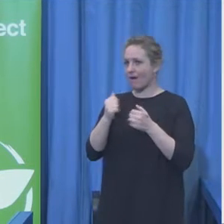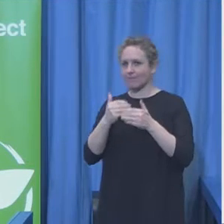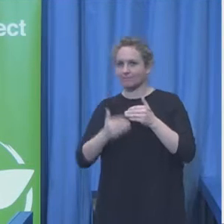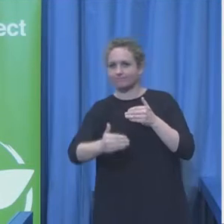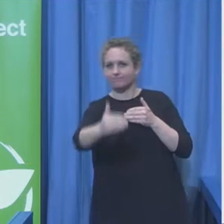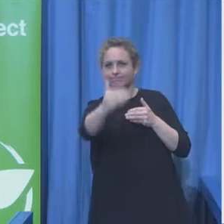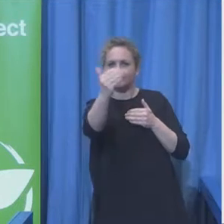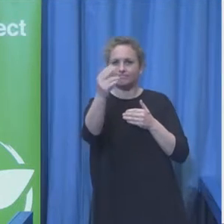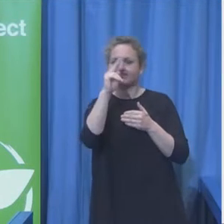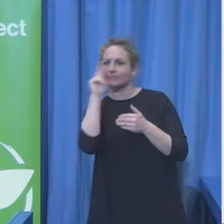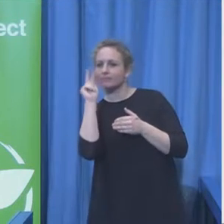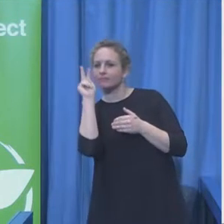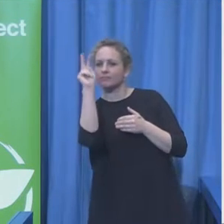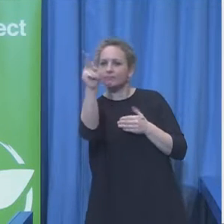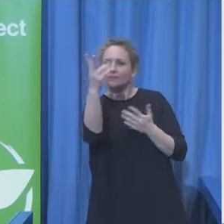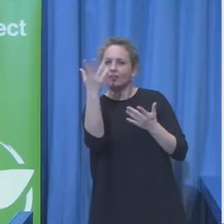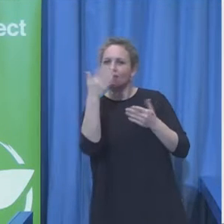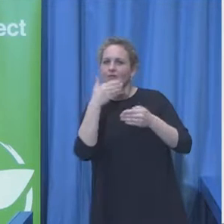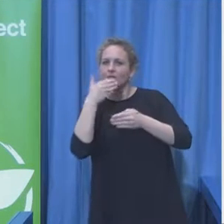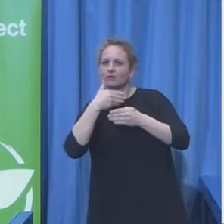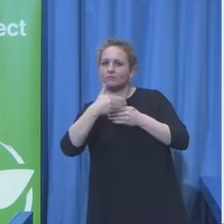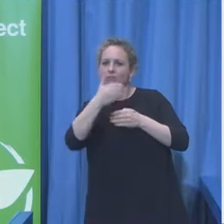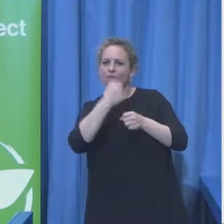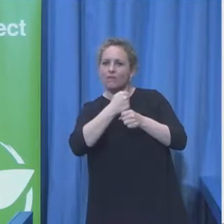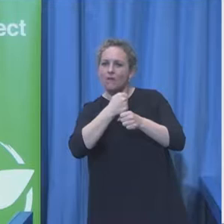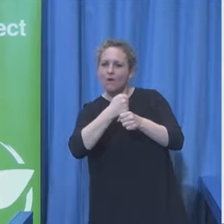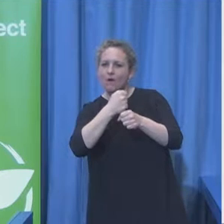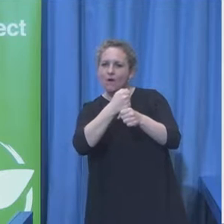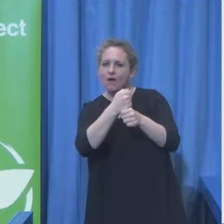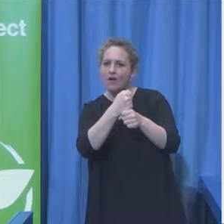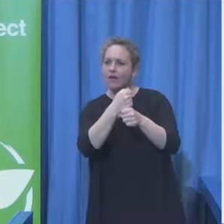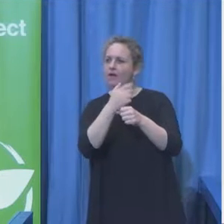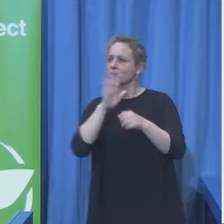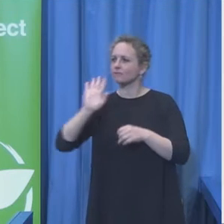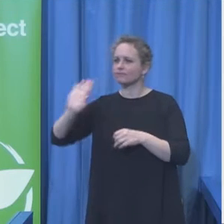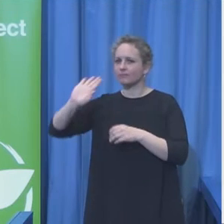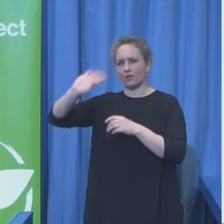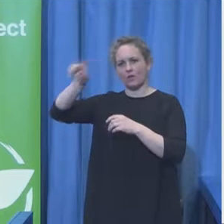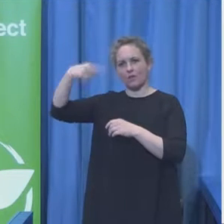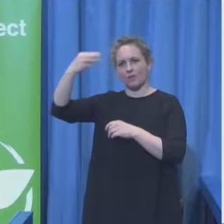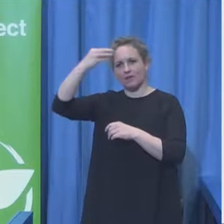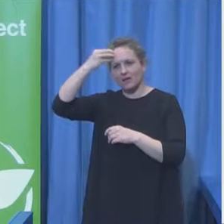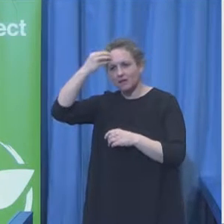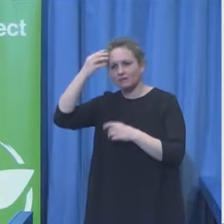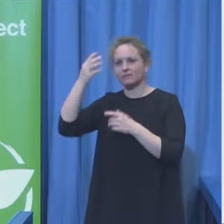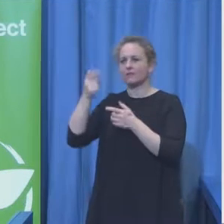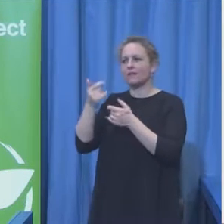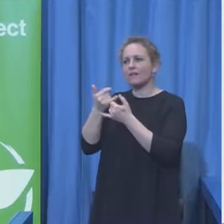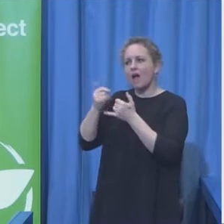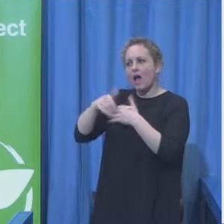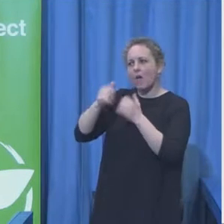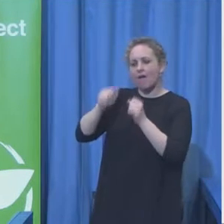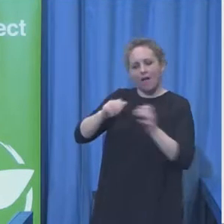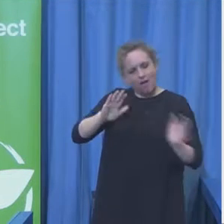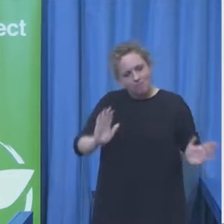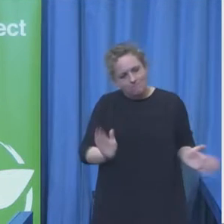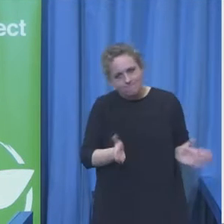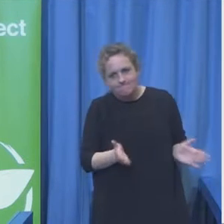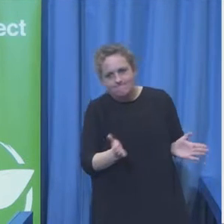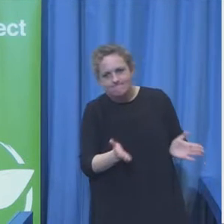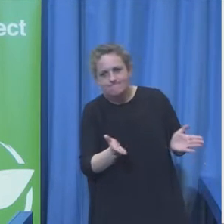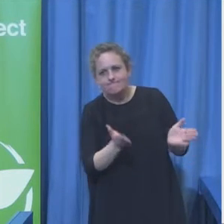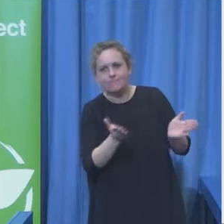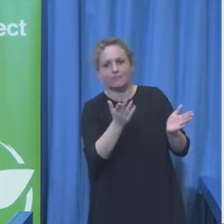Convention. It's great to see your government continuing to be spearheading progress in the area of disability rights. So congratulations to